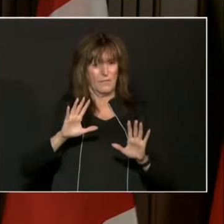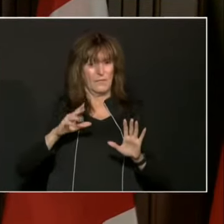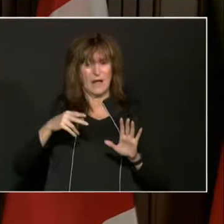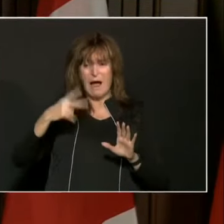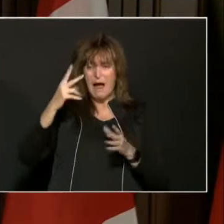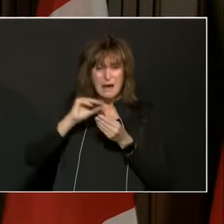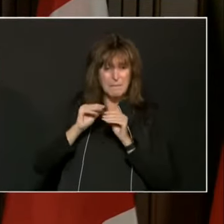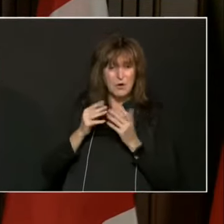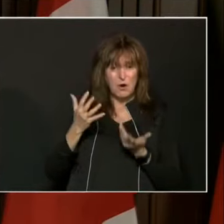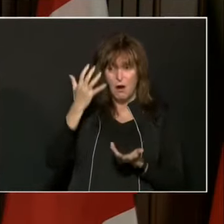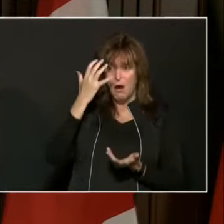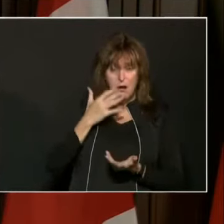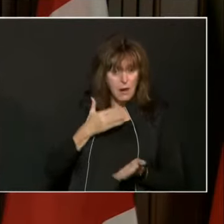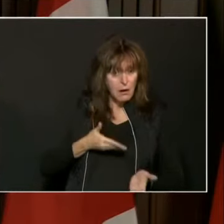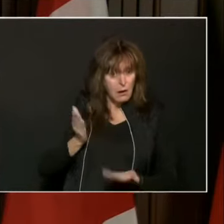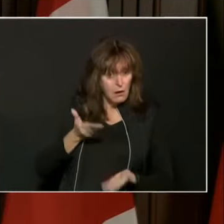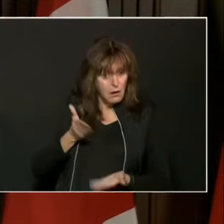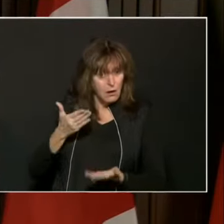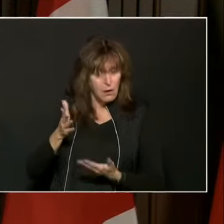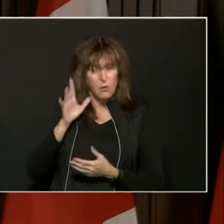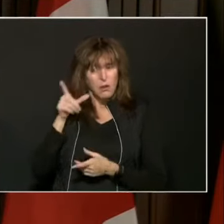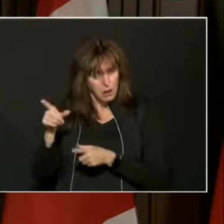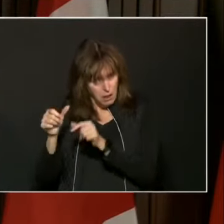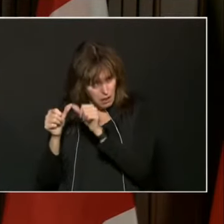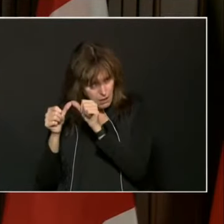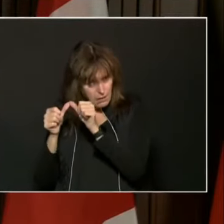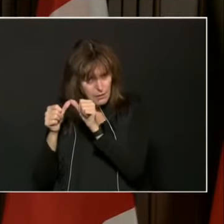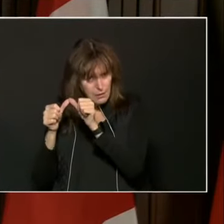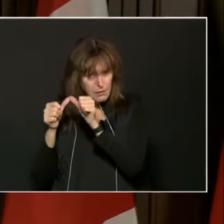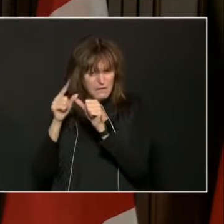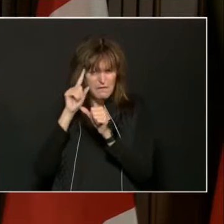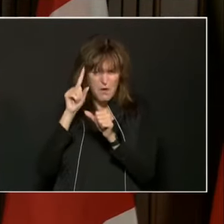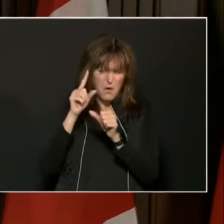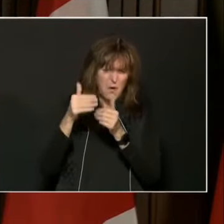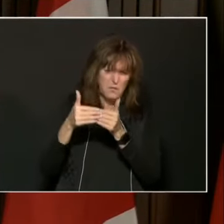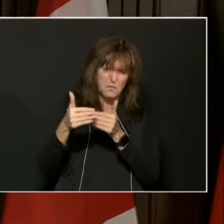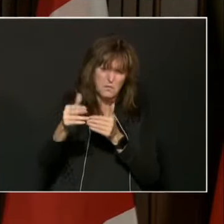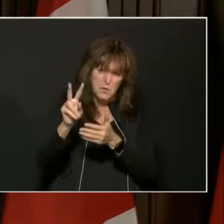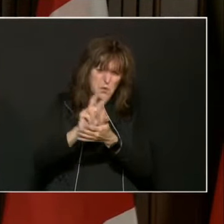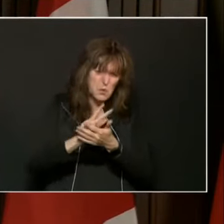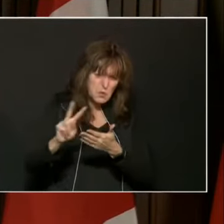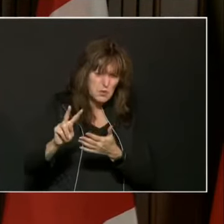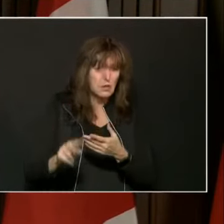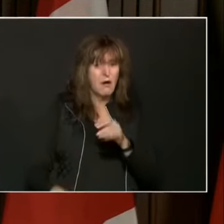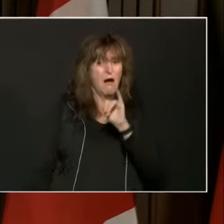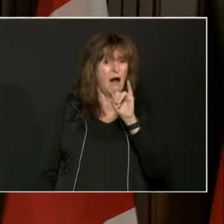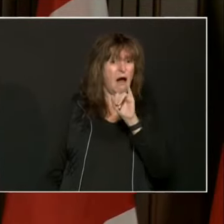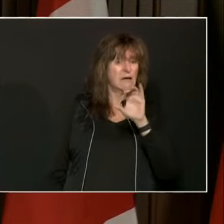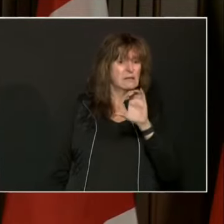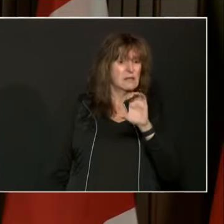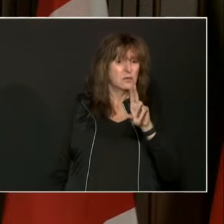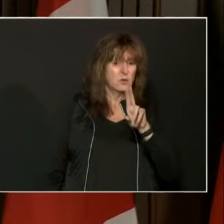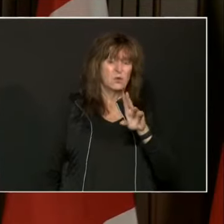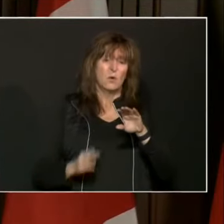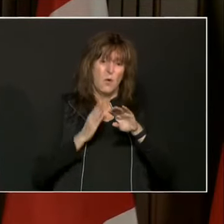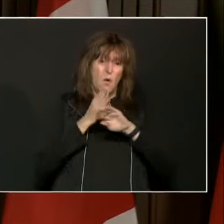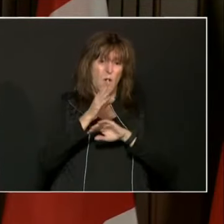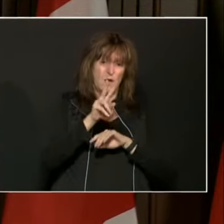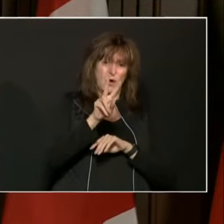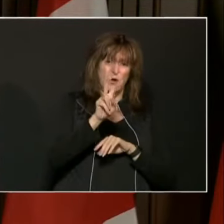then the following on suit of that of the ICU admissions that still will have an impact on the healthcare system.